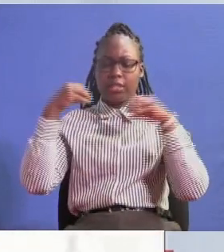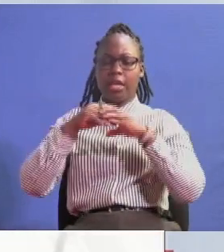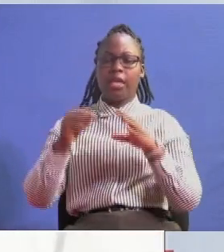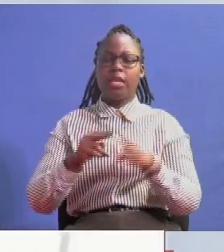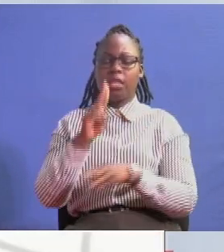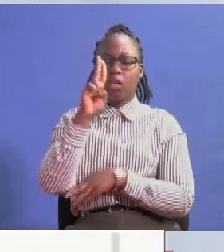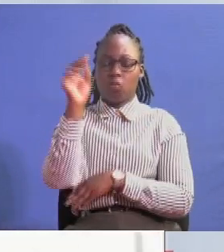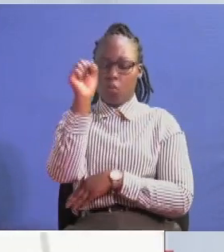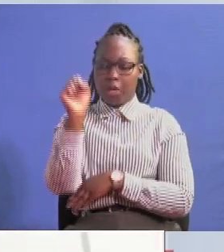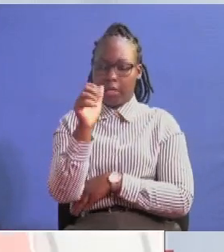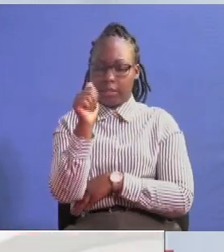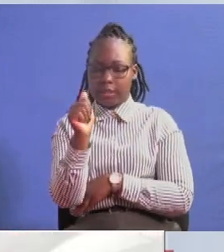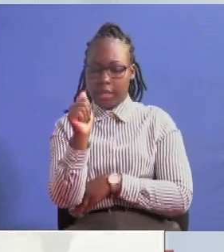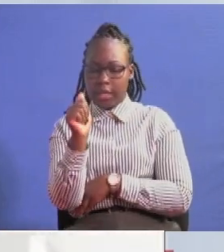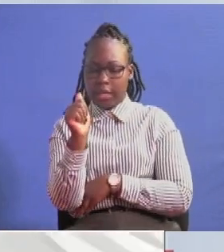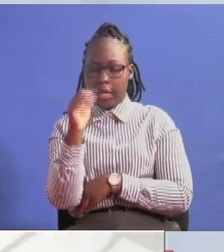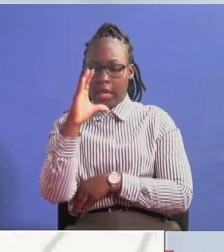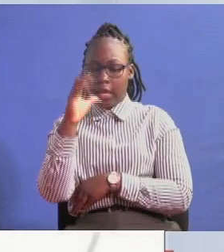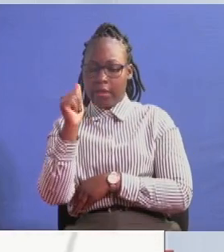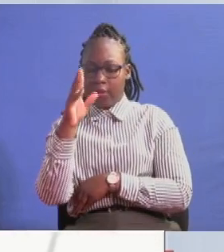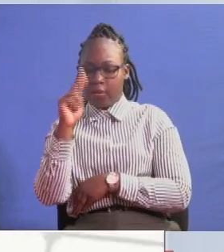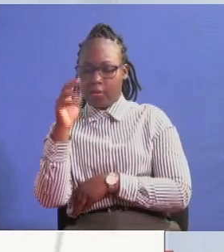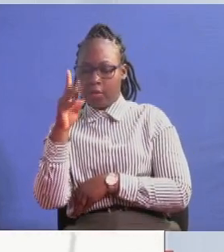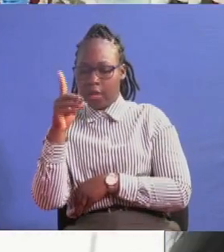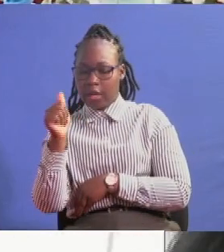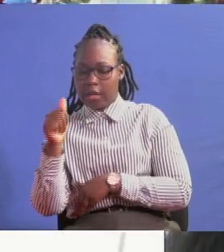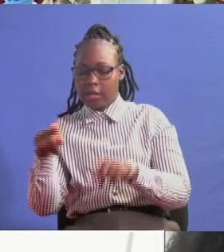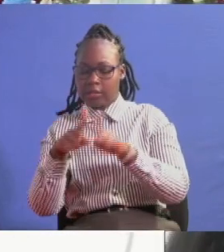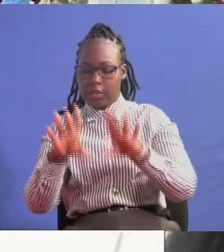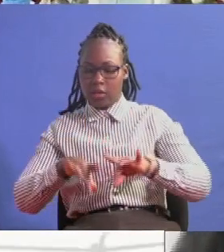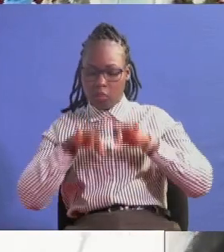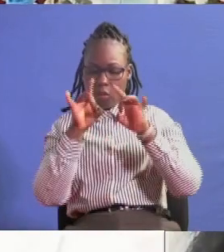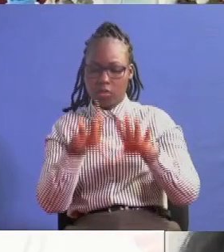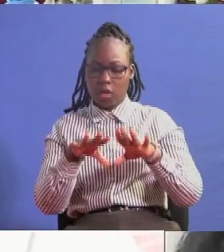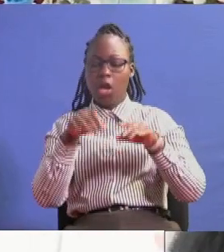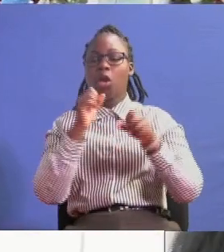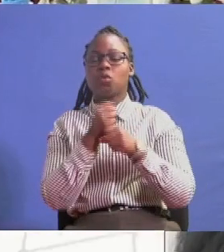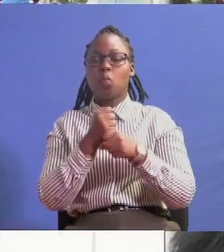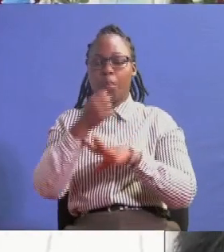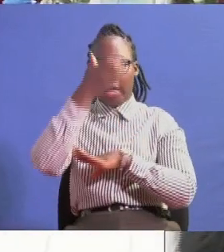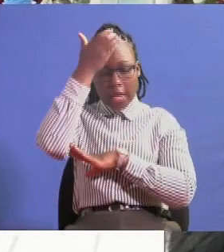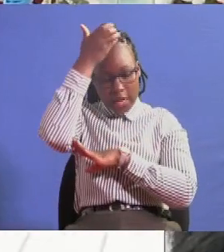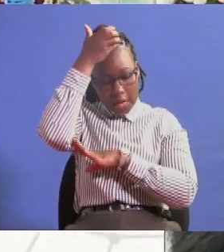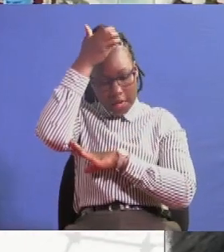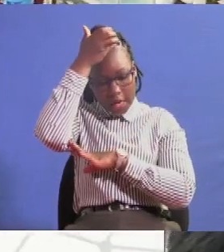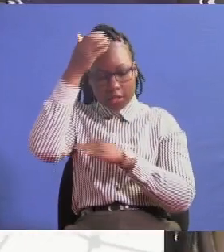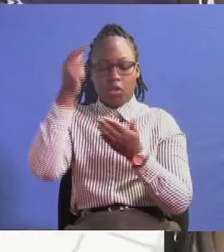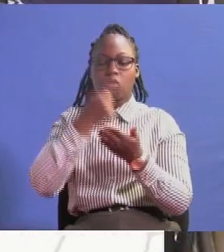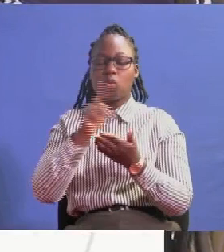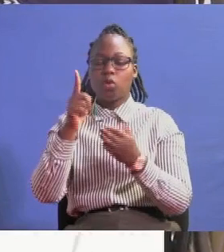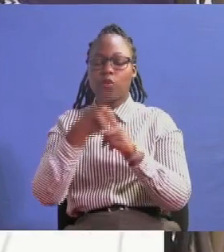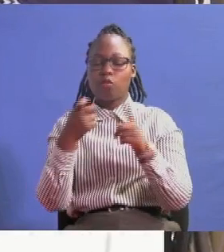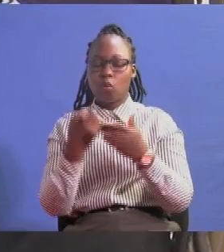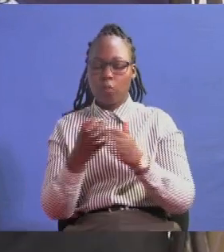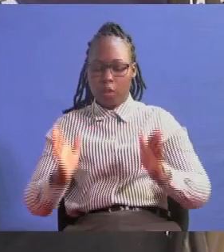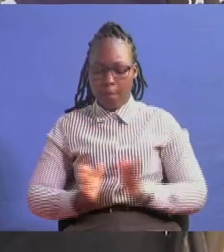United States, Canada, and Australia. This will enable nurses qualifying from our